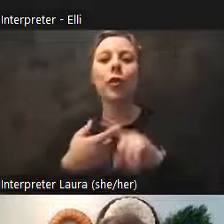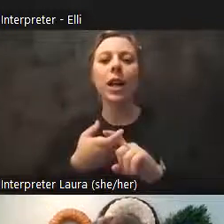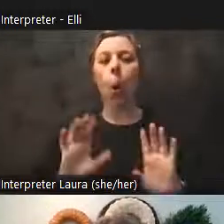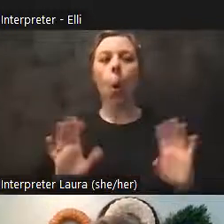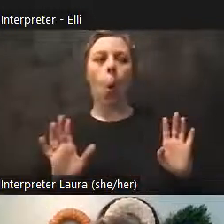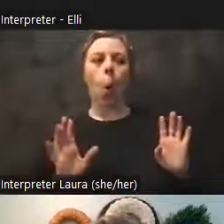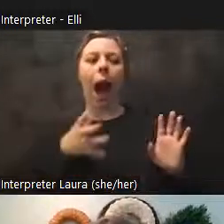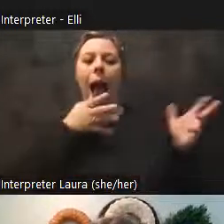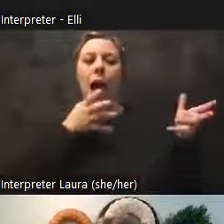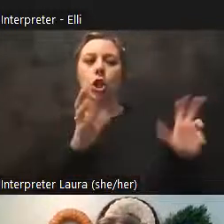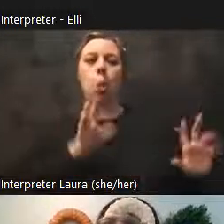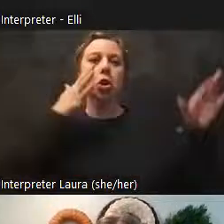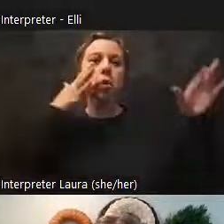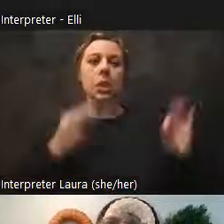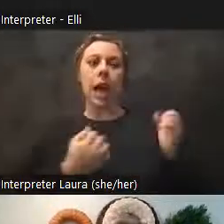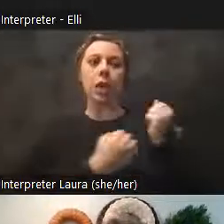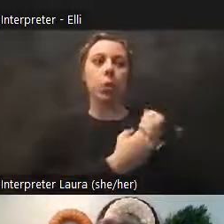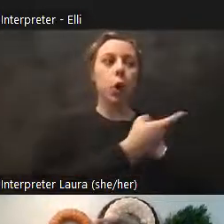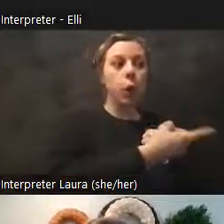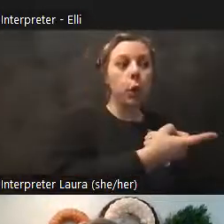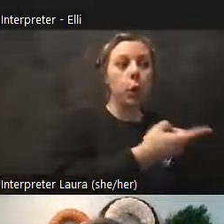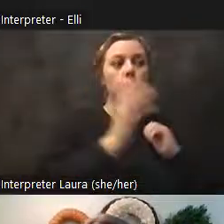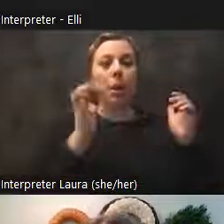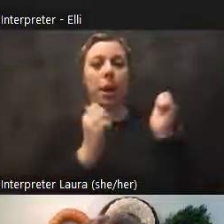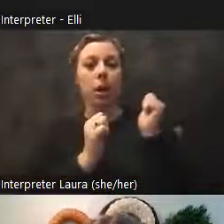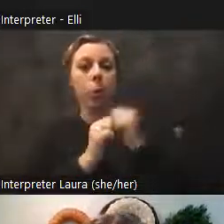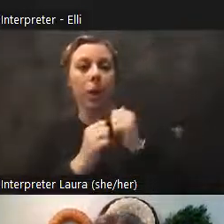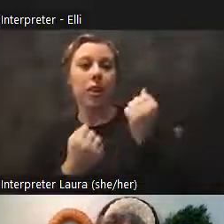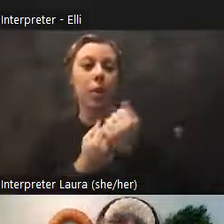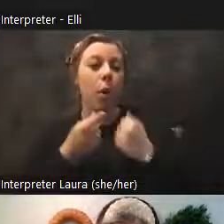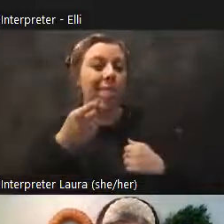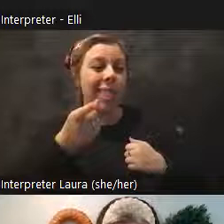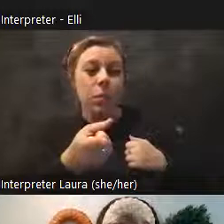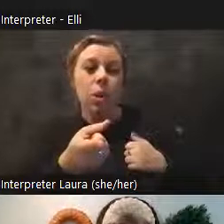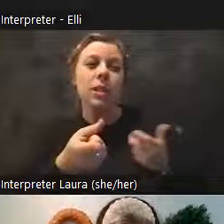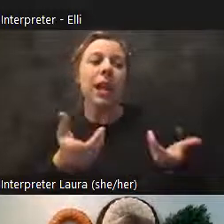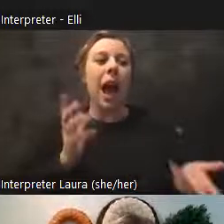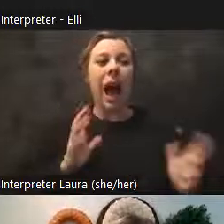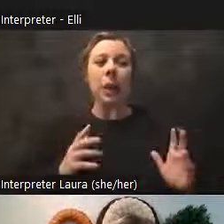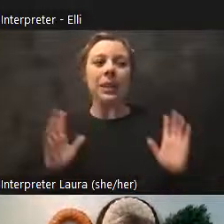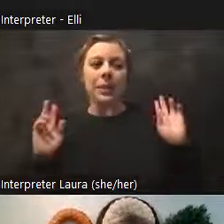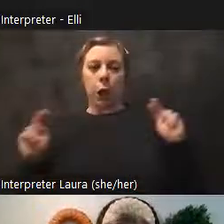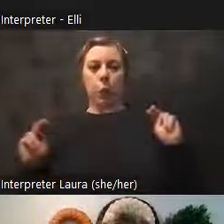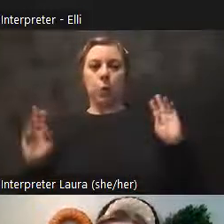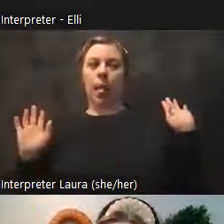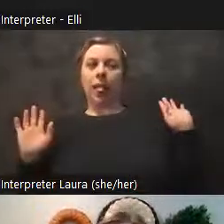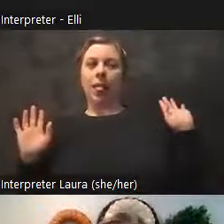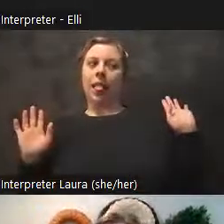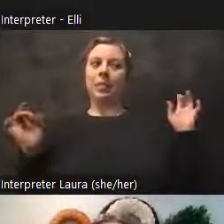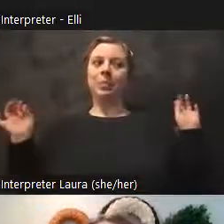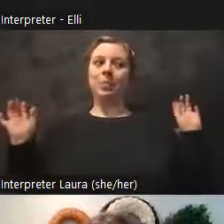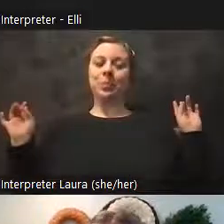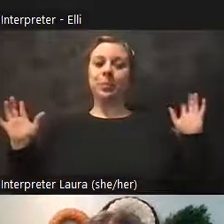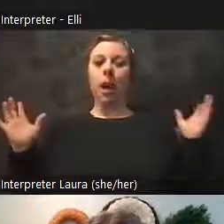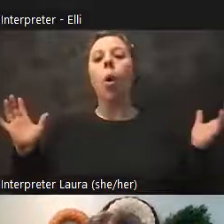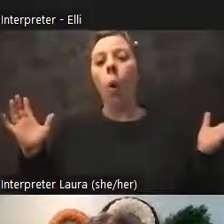friends would in fact choose sides, survivors would lose those friendships and those spaces of support. So that just furthered